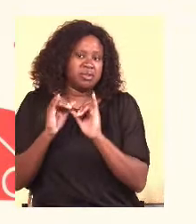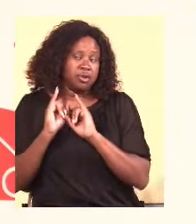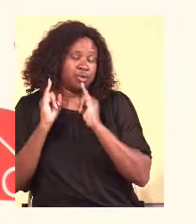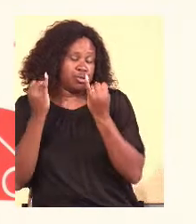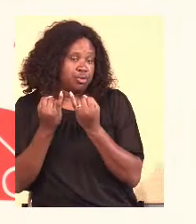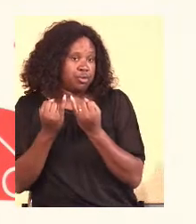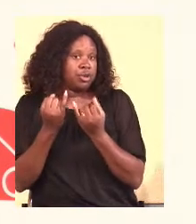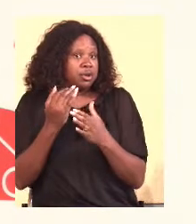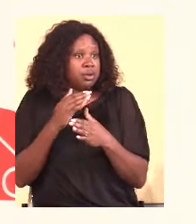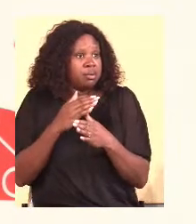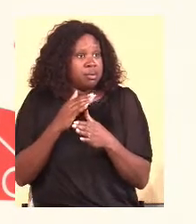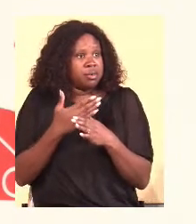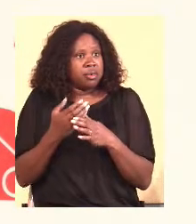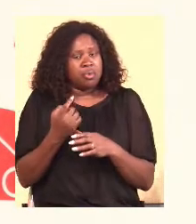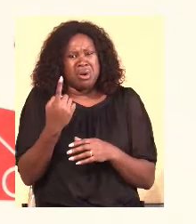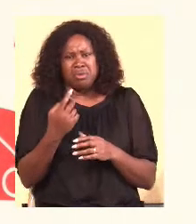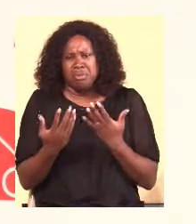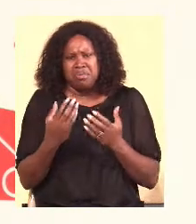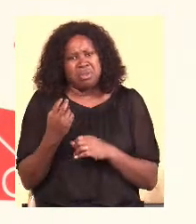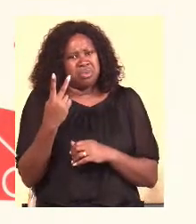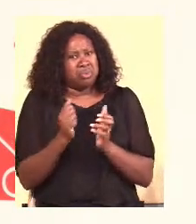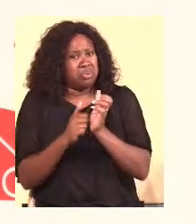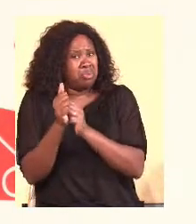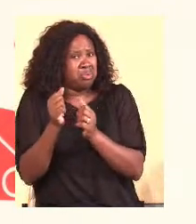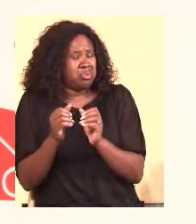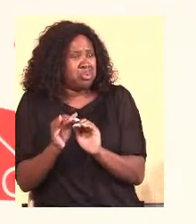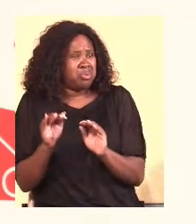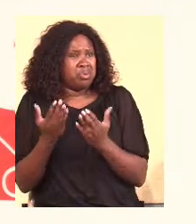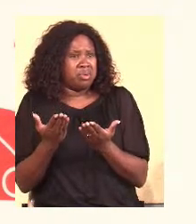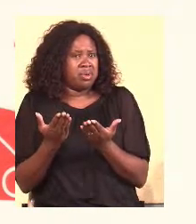might be that it's one or two modules of